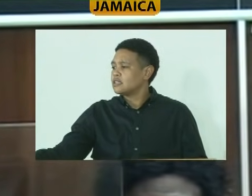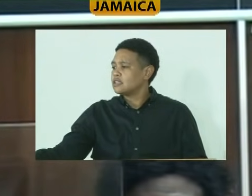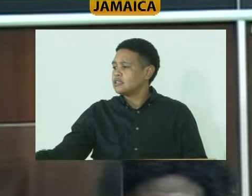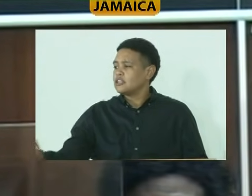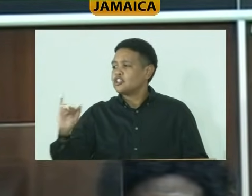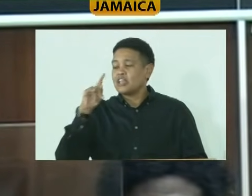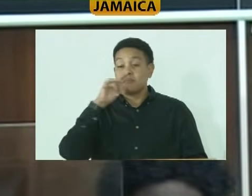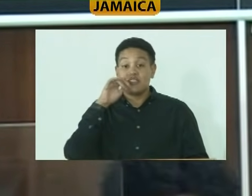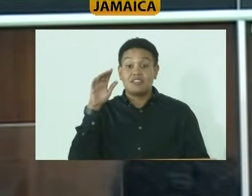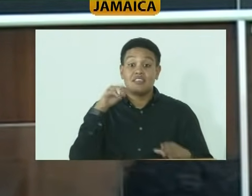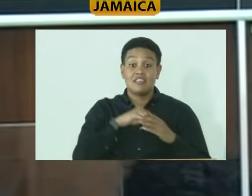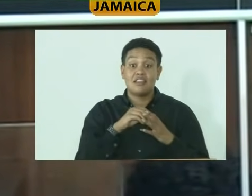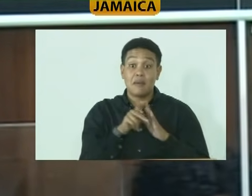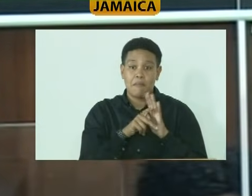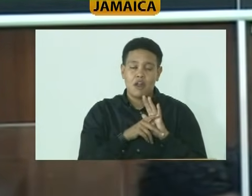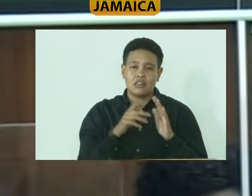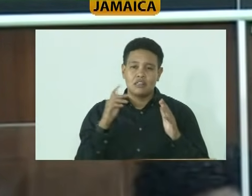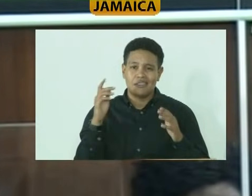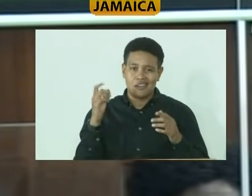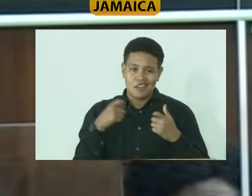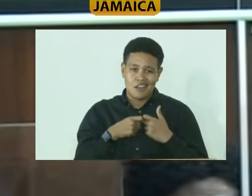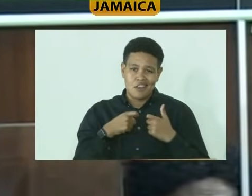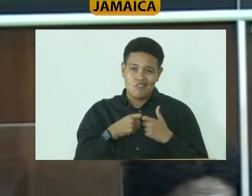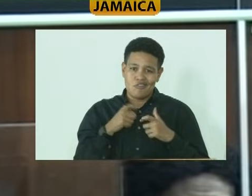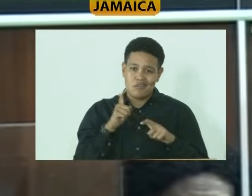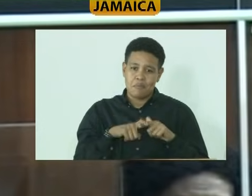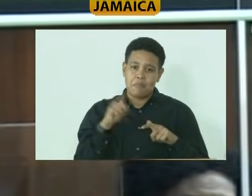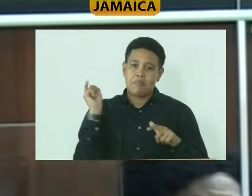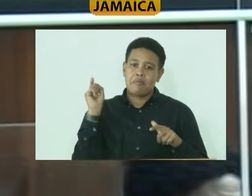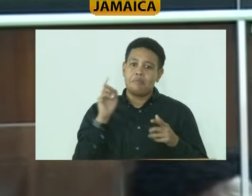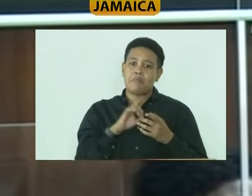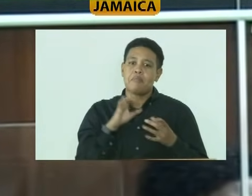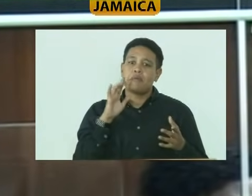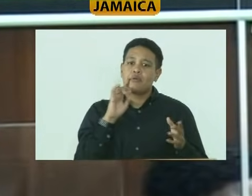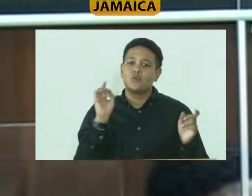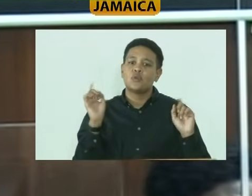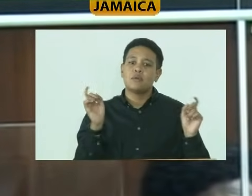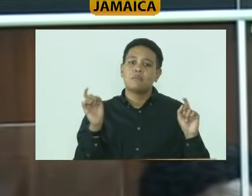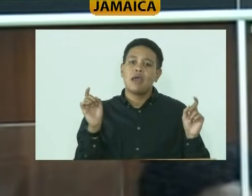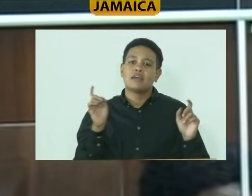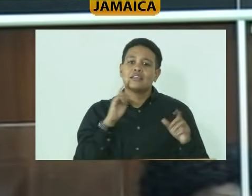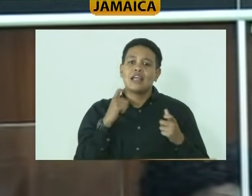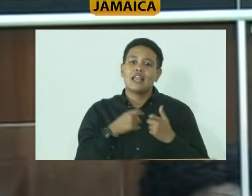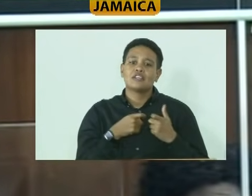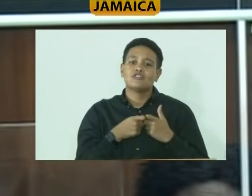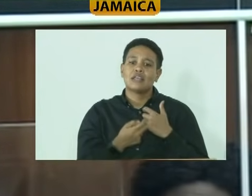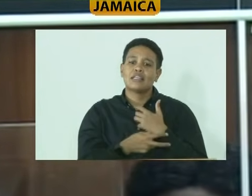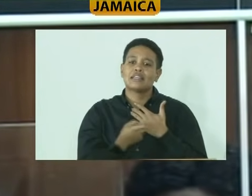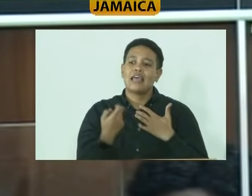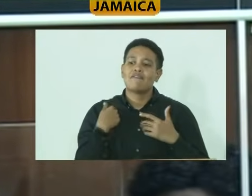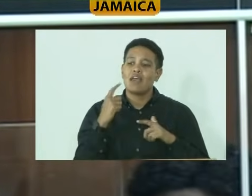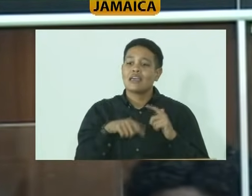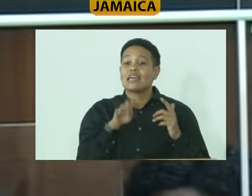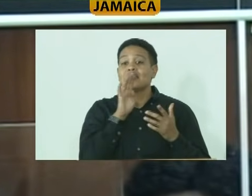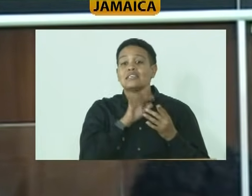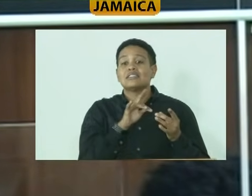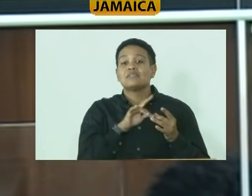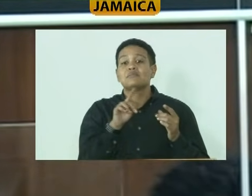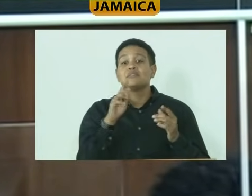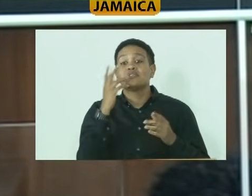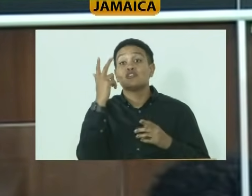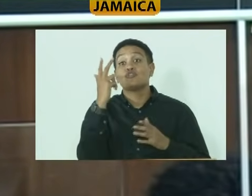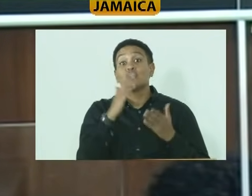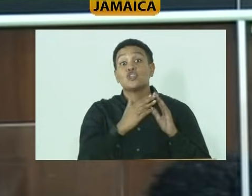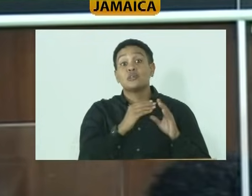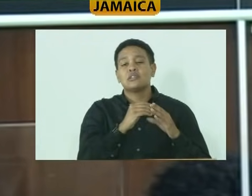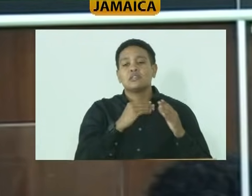entire communities as a way of dealing with electricity theft. I can speak specifically about 3 communities in